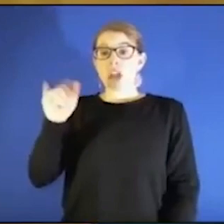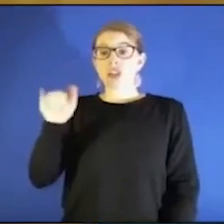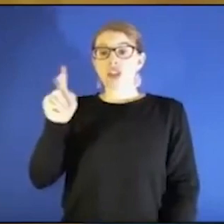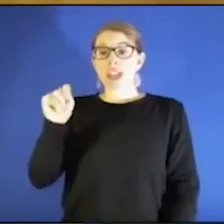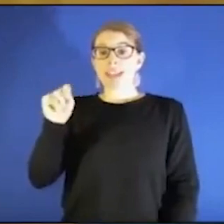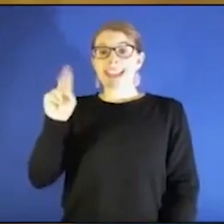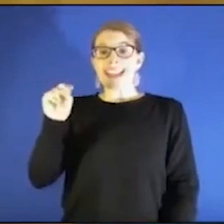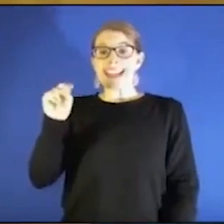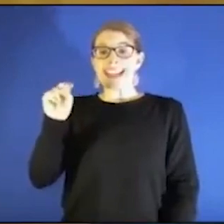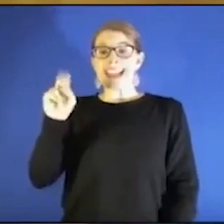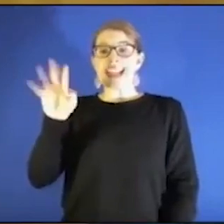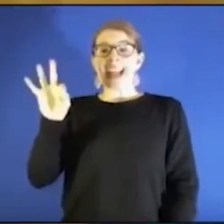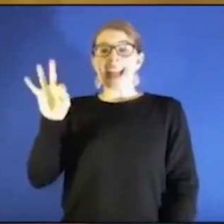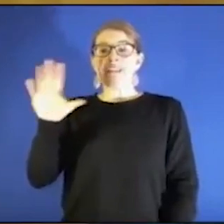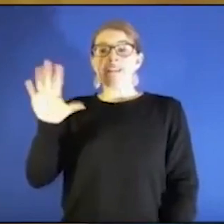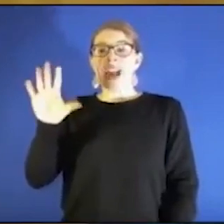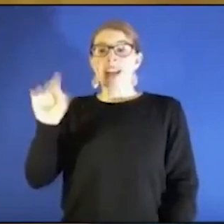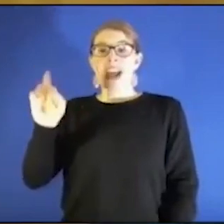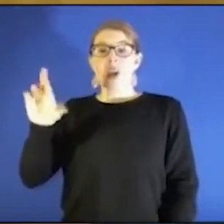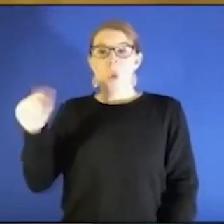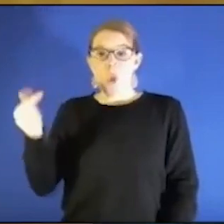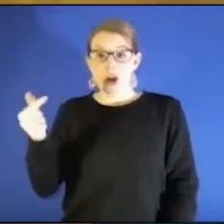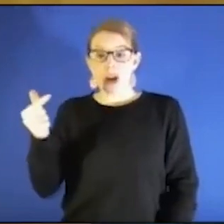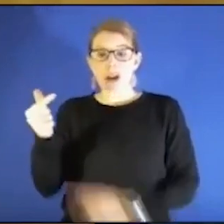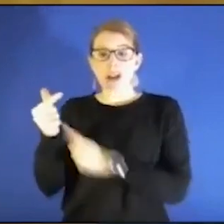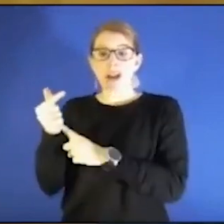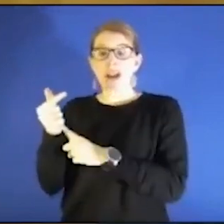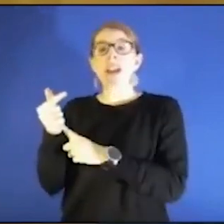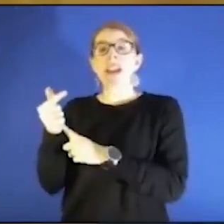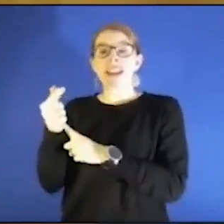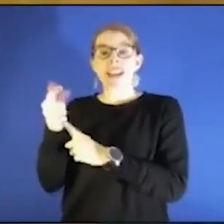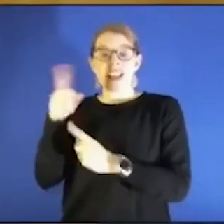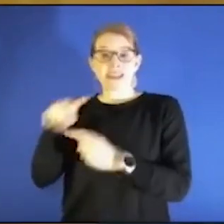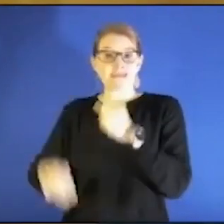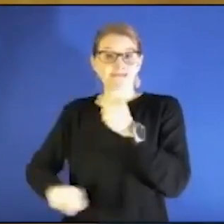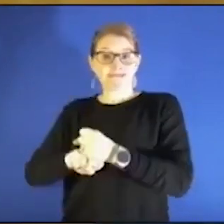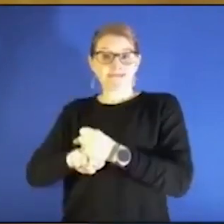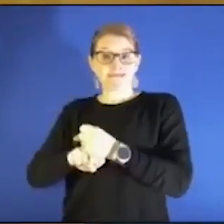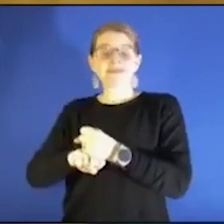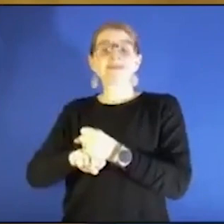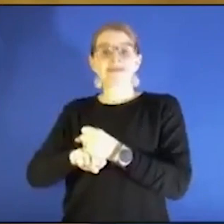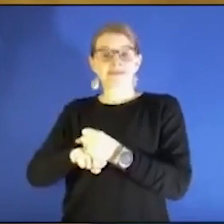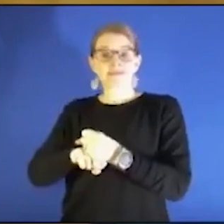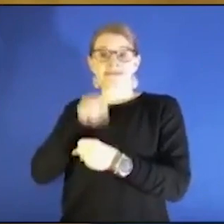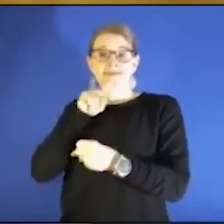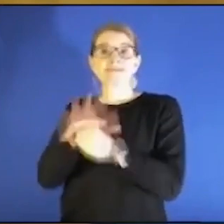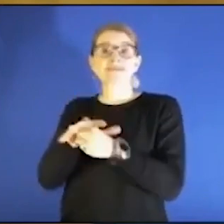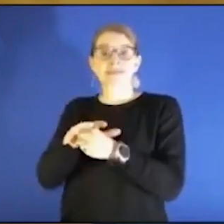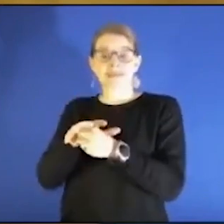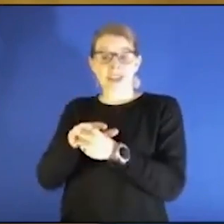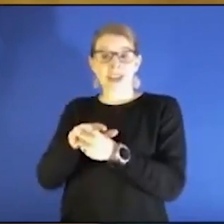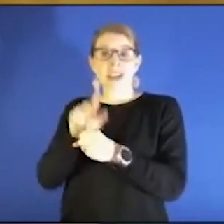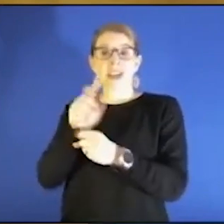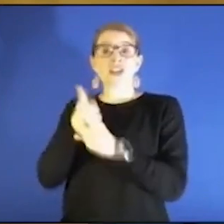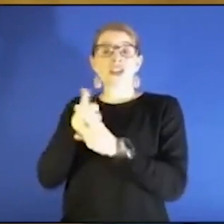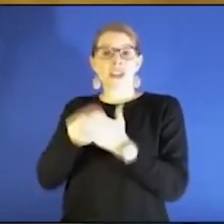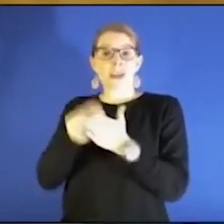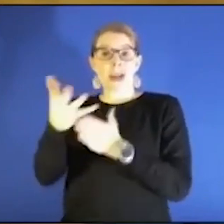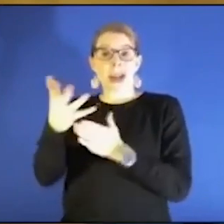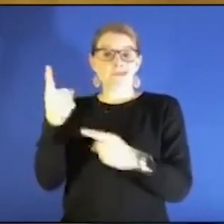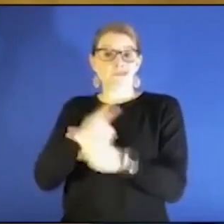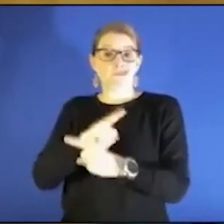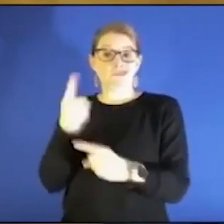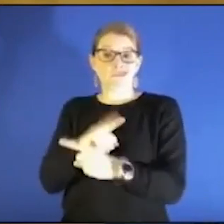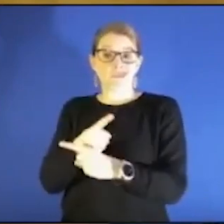projectn95.org. They vet the N95, KN95s, KF94 masks so that you can trust that what you're buying is legit. You